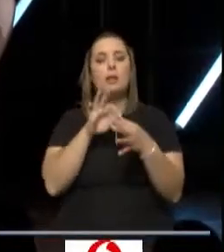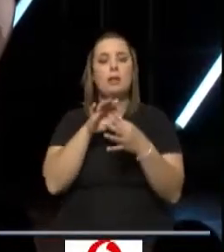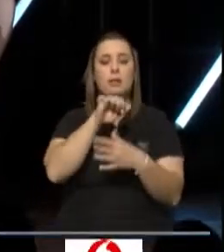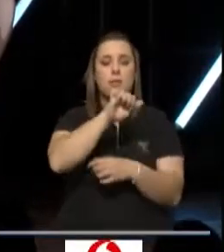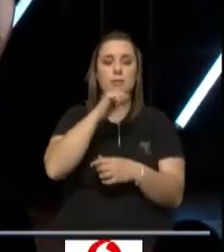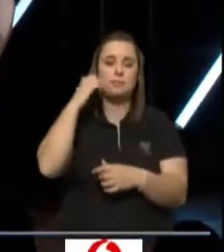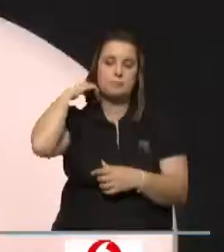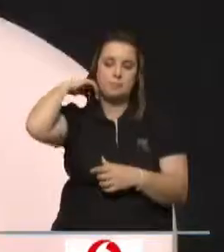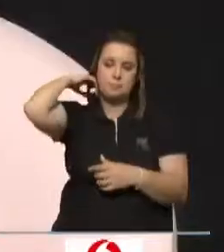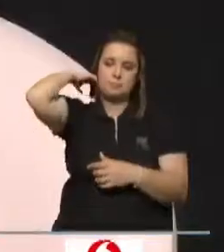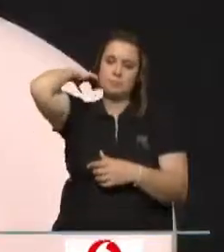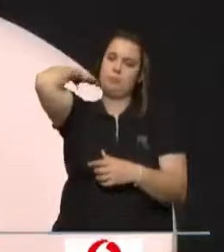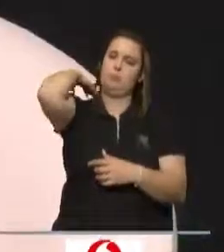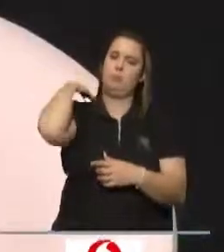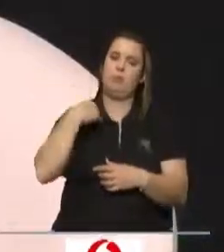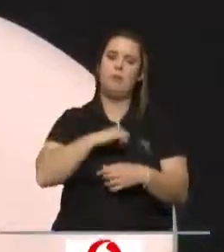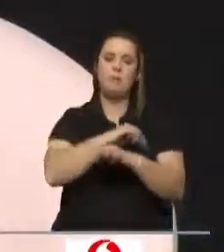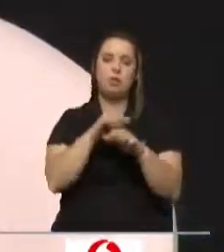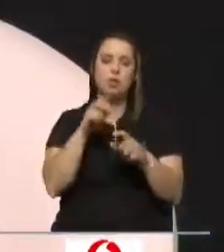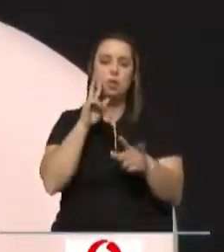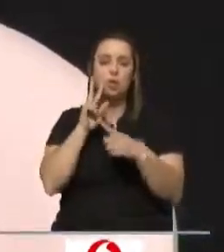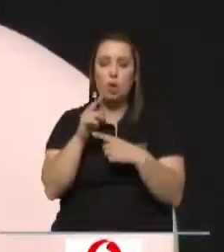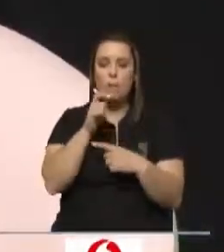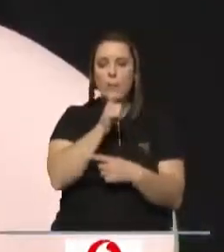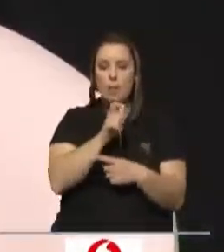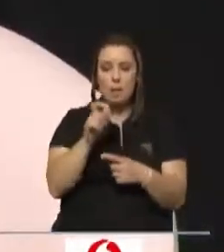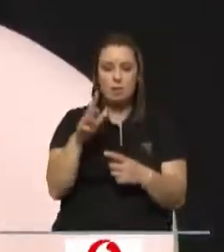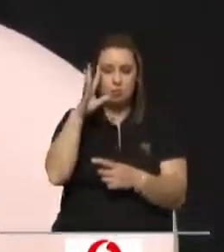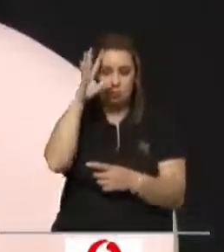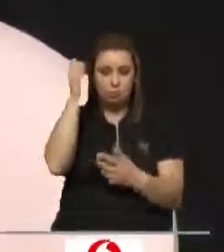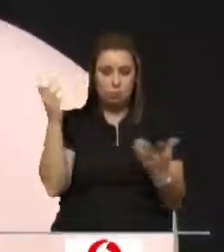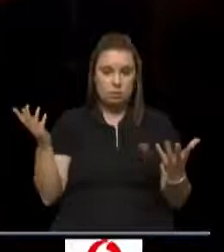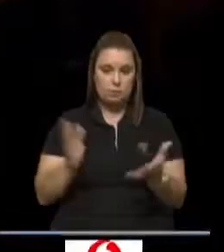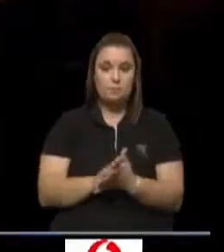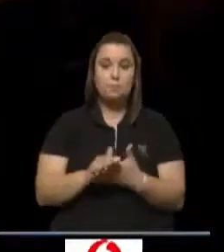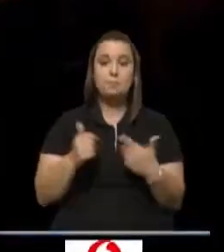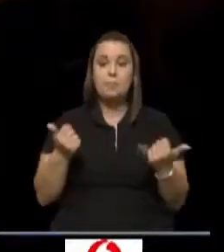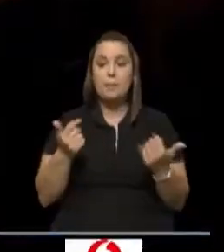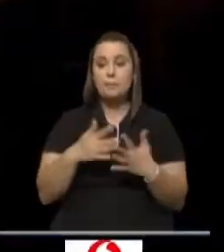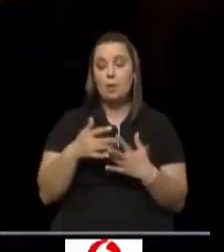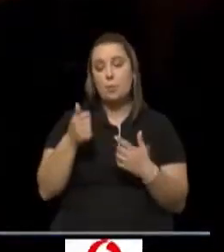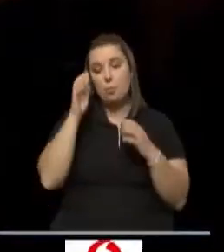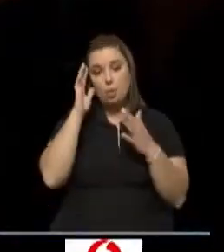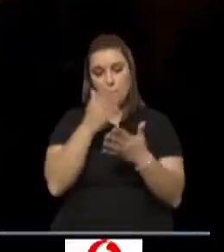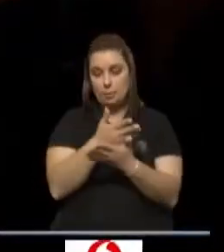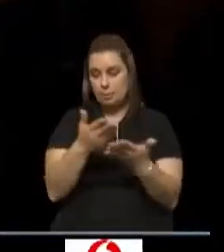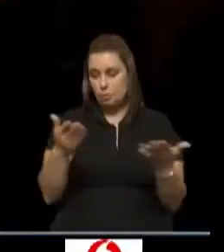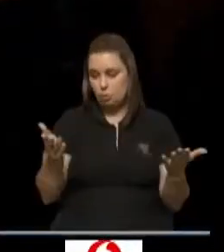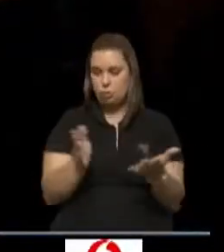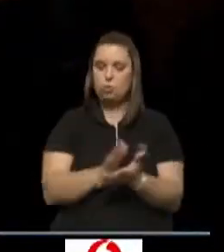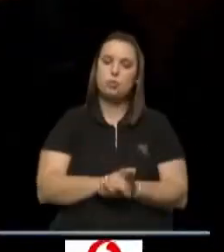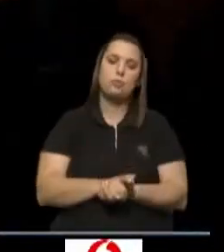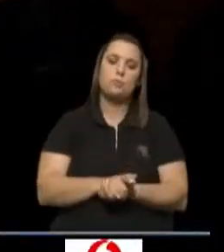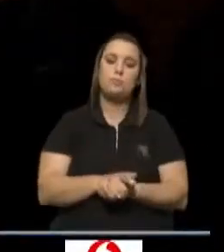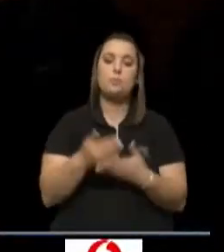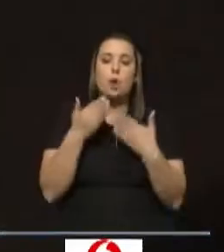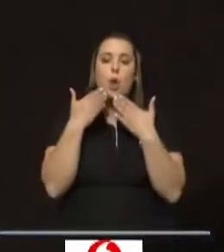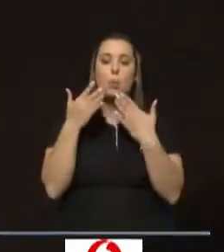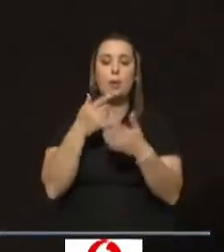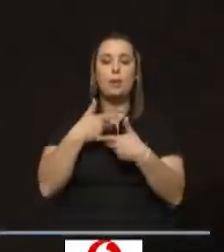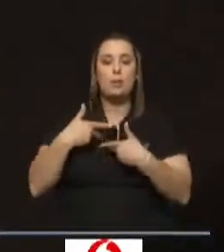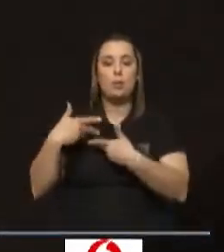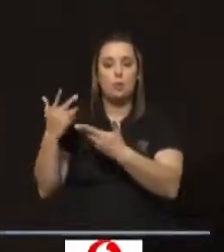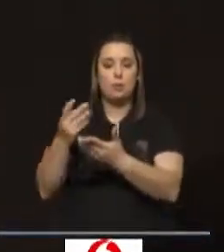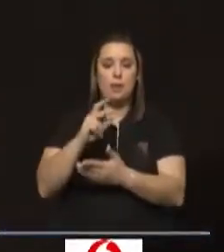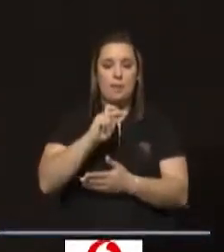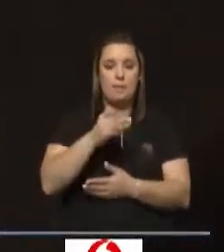So, in relation to your operator, what do you think? Do you agree with what the minister said? Well, first of all, good afternoon to one and